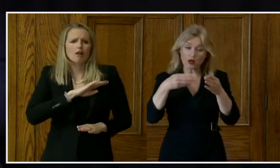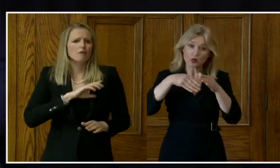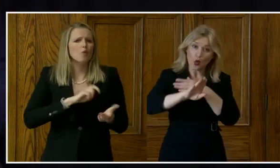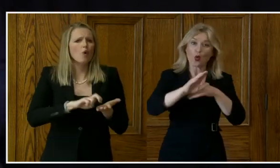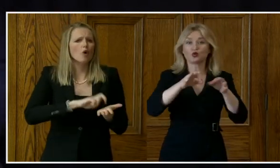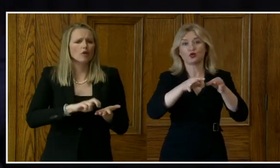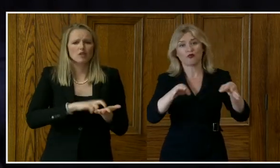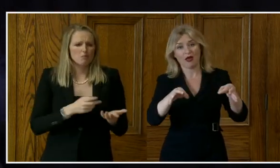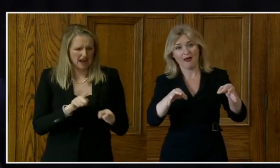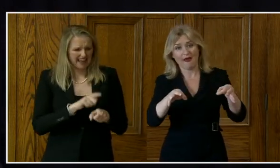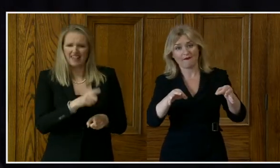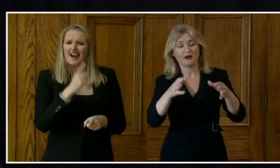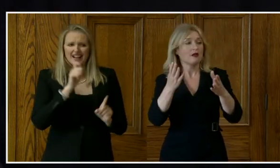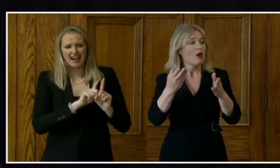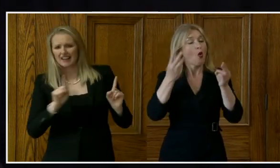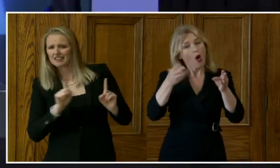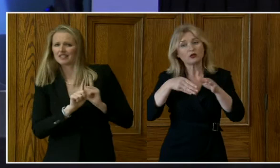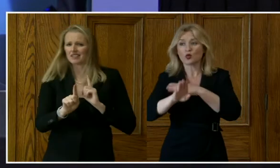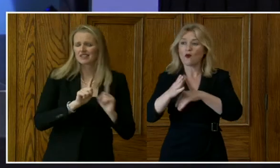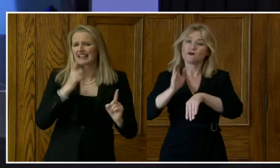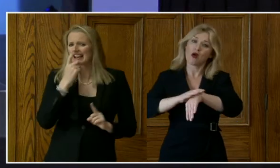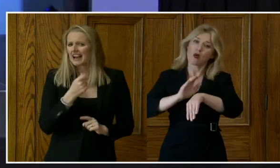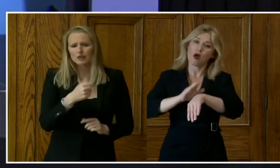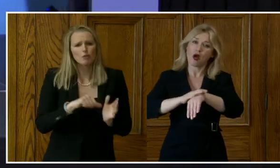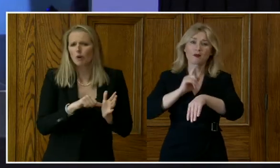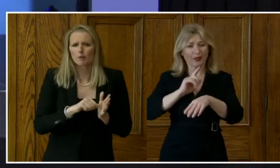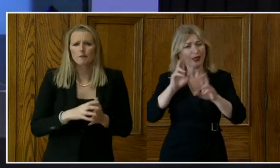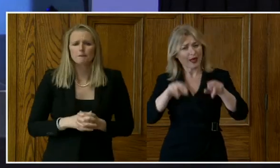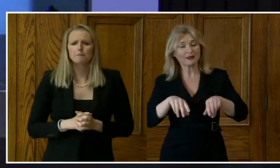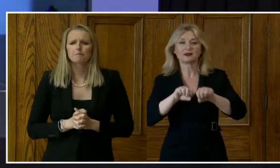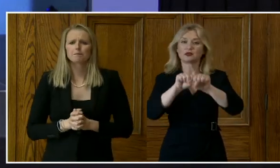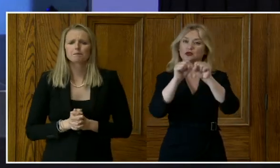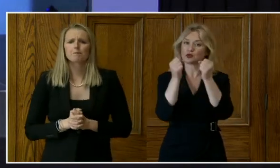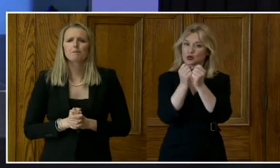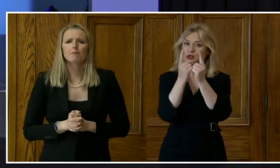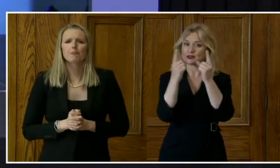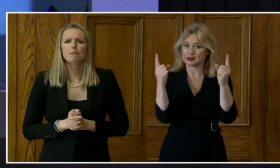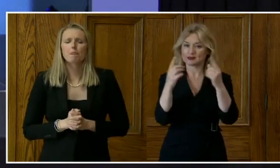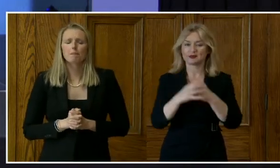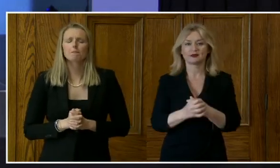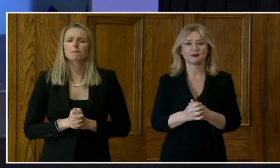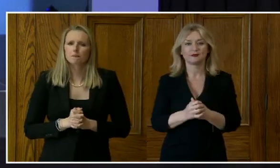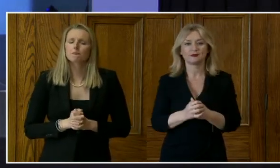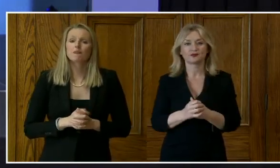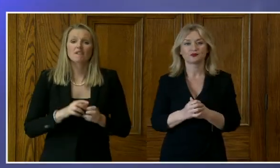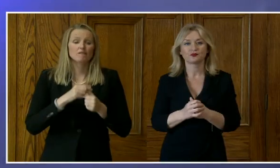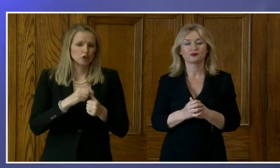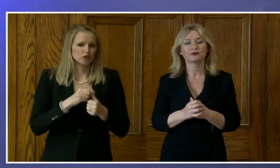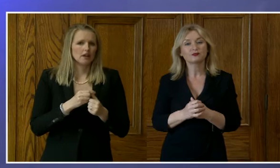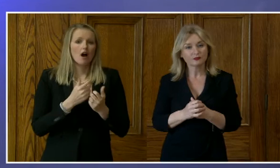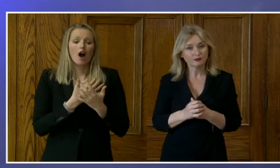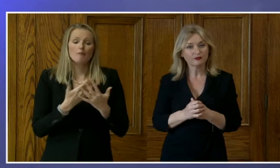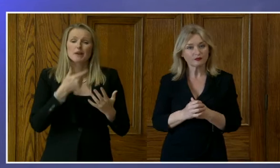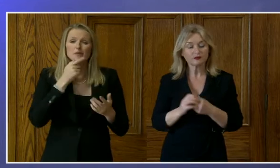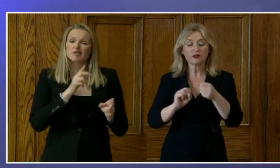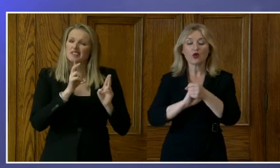social distancing when they're not staying at home. I think firstly, the number of people who have unfortunately died as a result